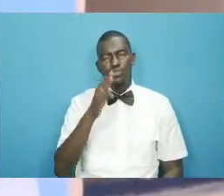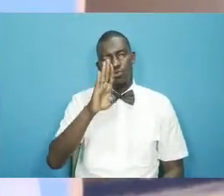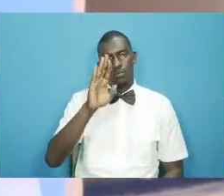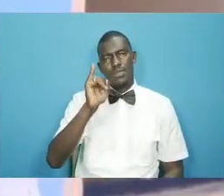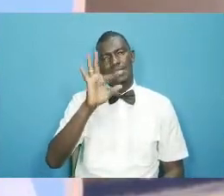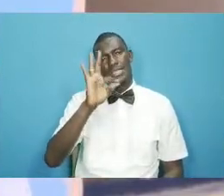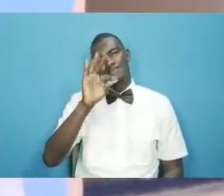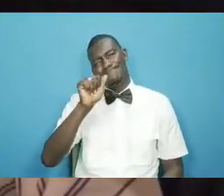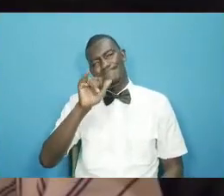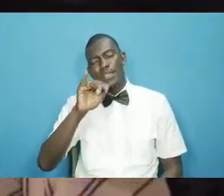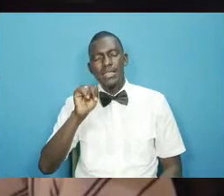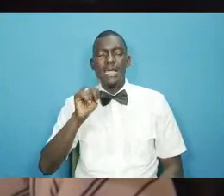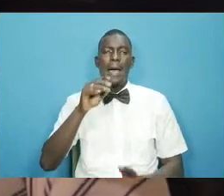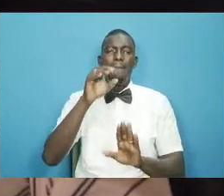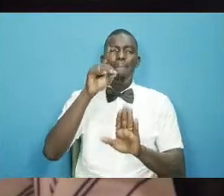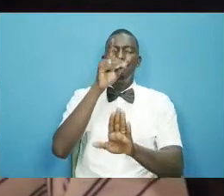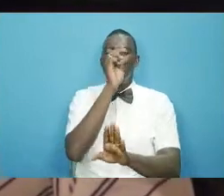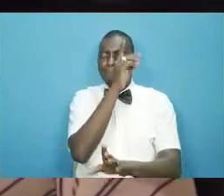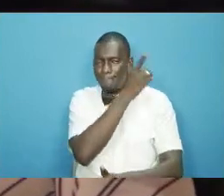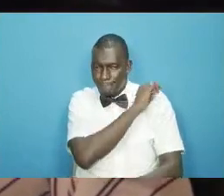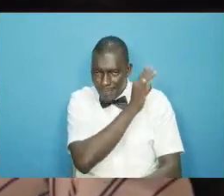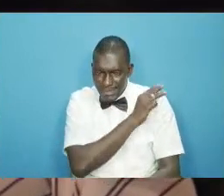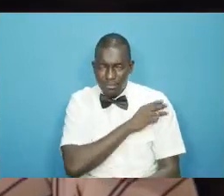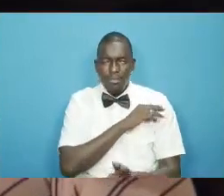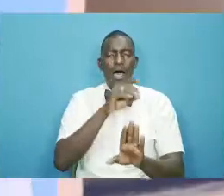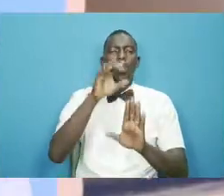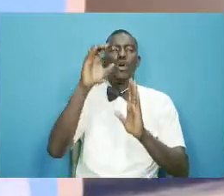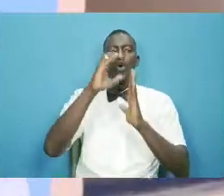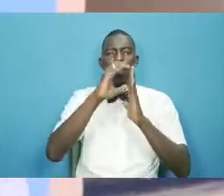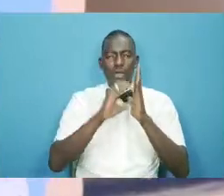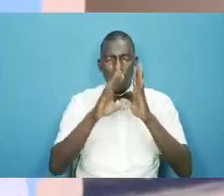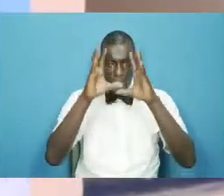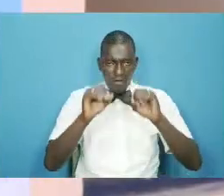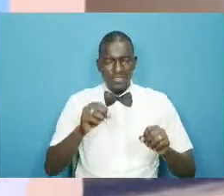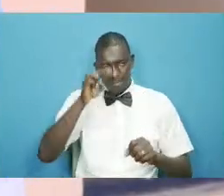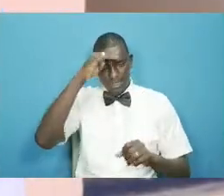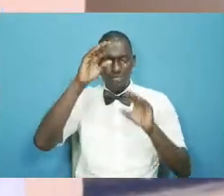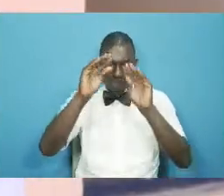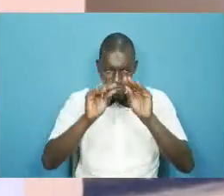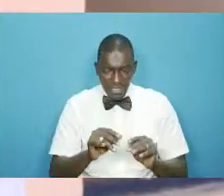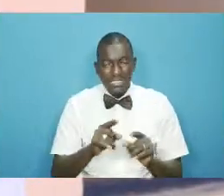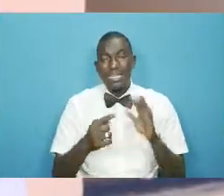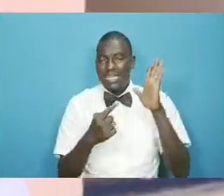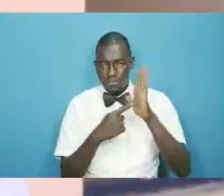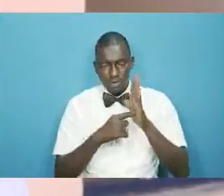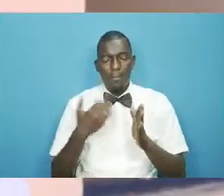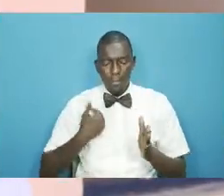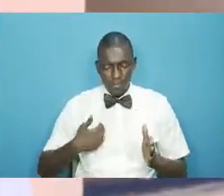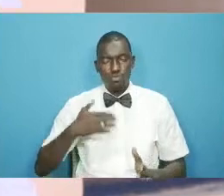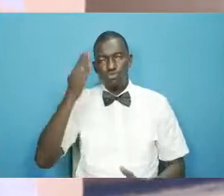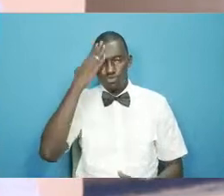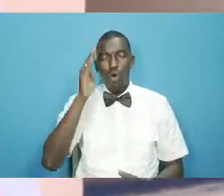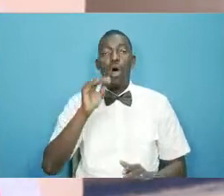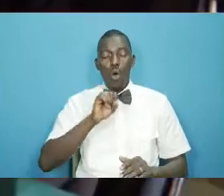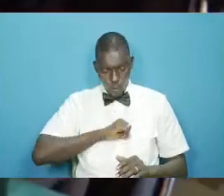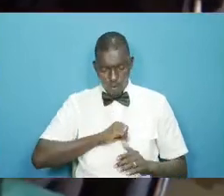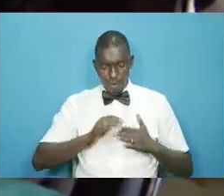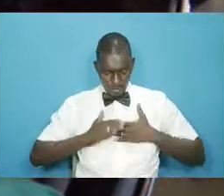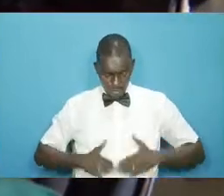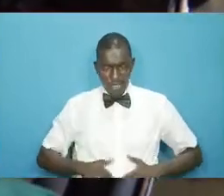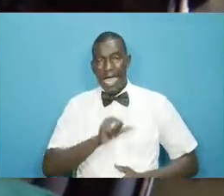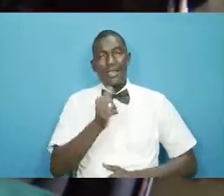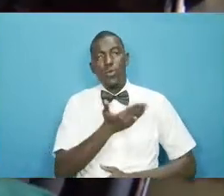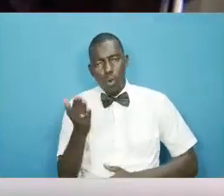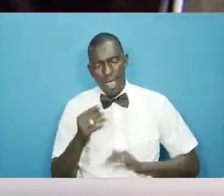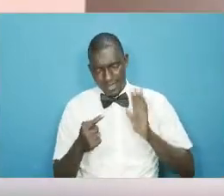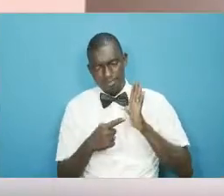Education Officer of the Curriculum Directorate at MOPSI, explains that it is important for one to know one's body and why this